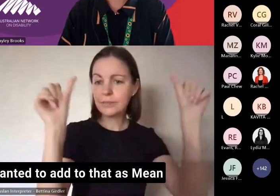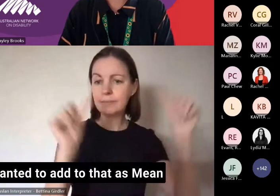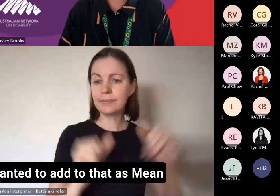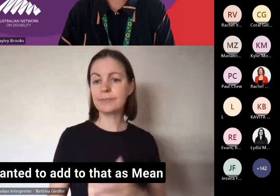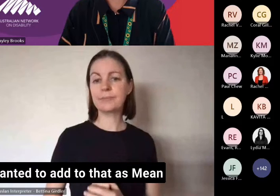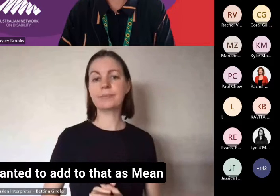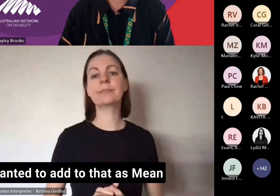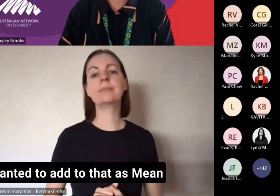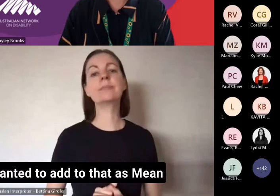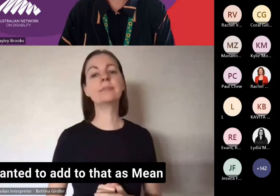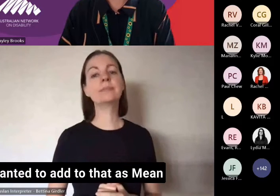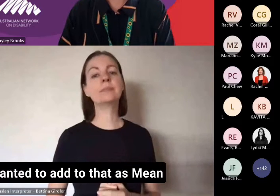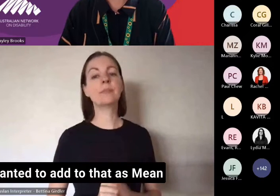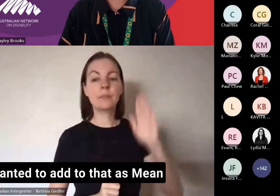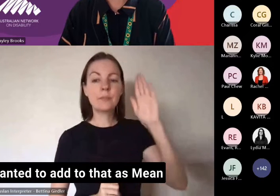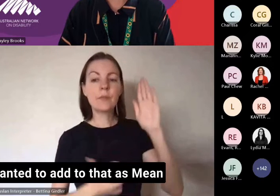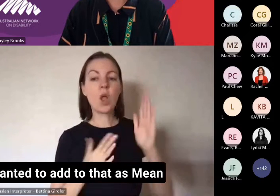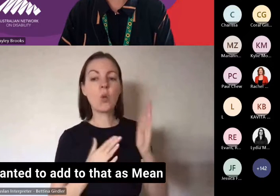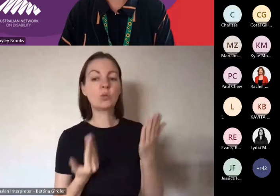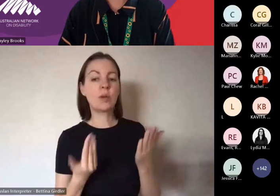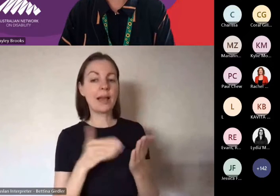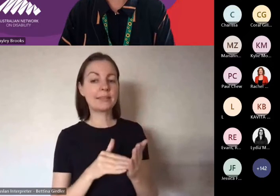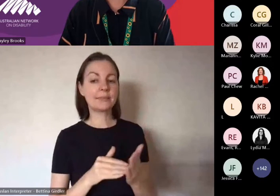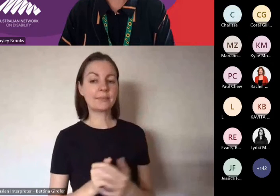Sorry, Emma, just wanted to add to that as well. I mean,